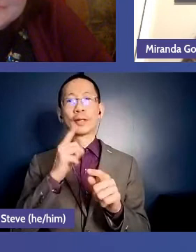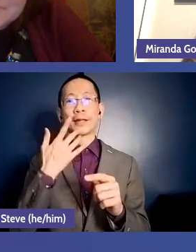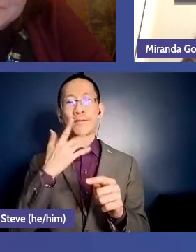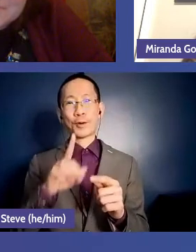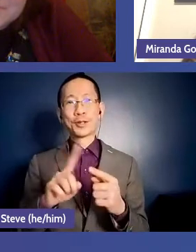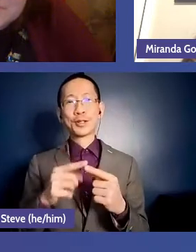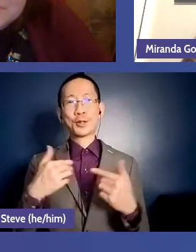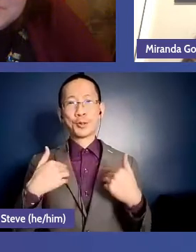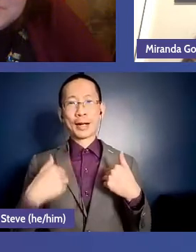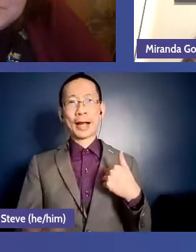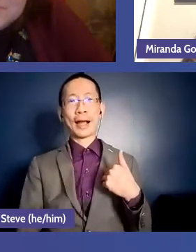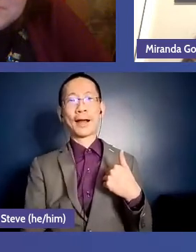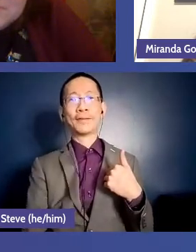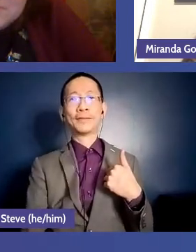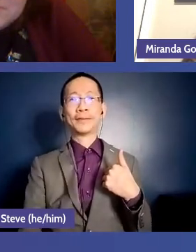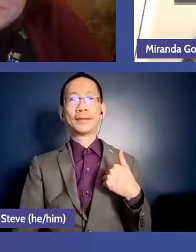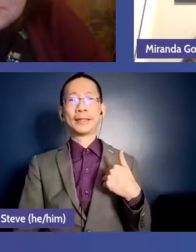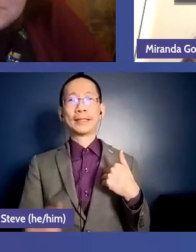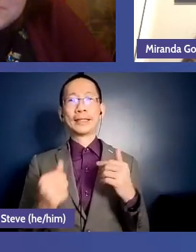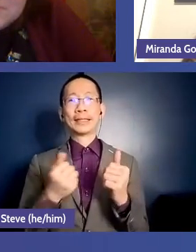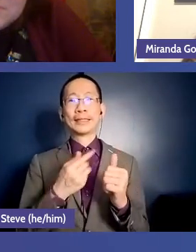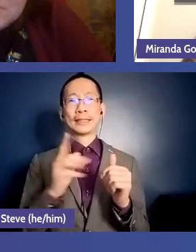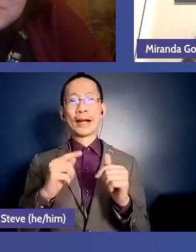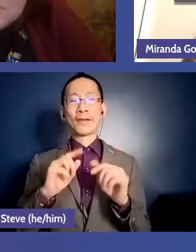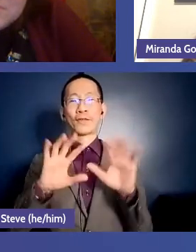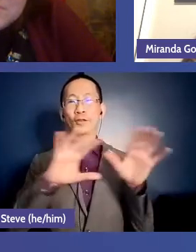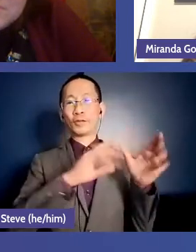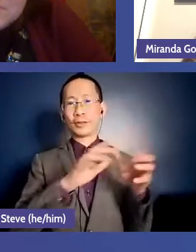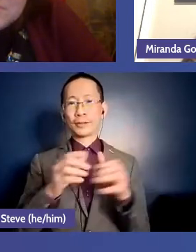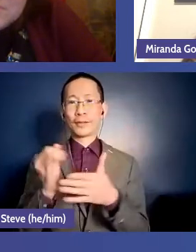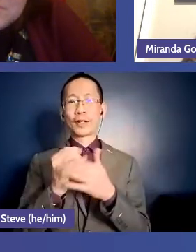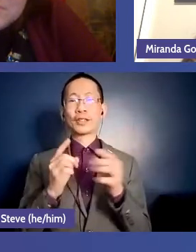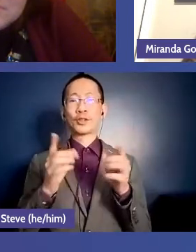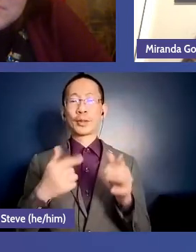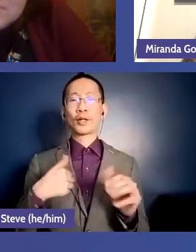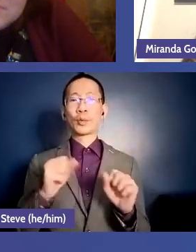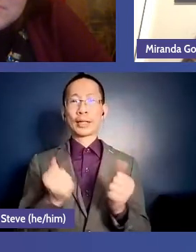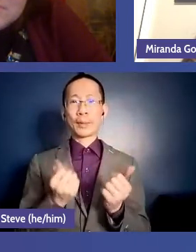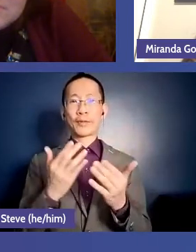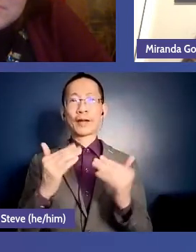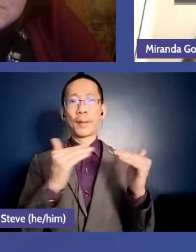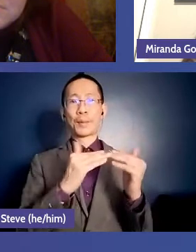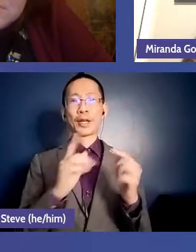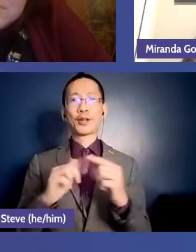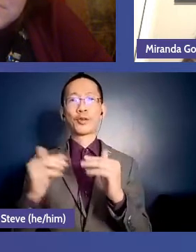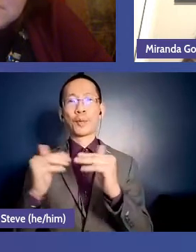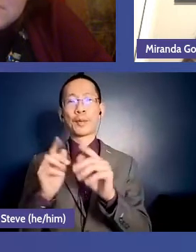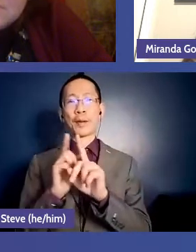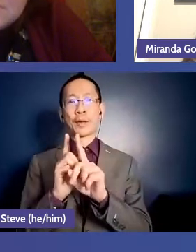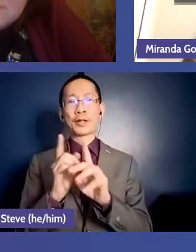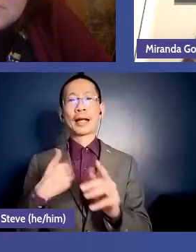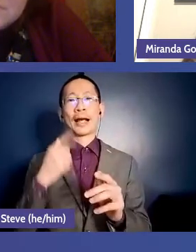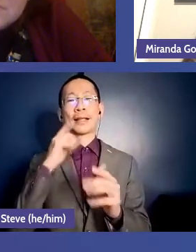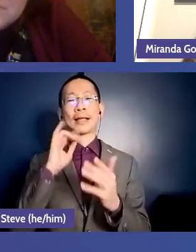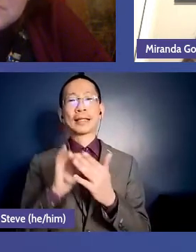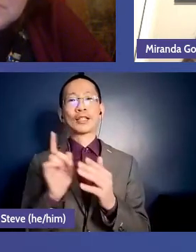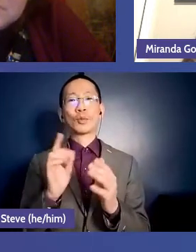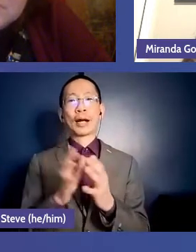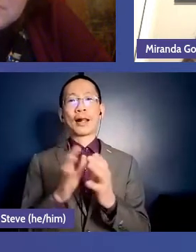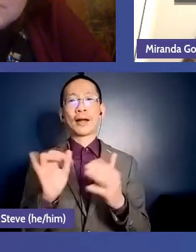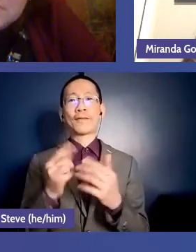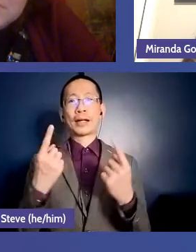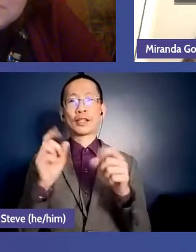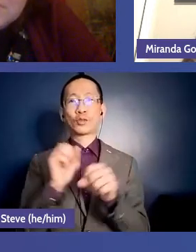have several circles of artistic directors that we've been able to provide some peer-to-peer mentorship. And I think that's where a lot of it has worked.